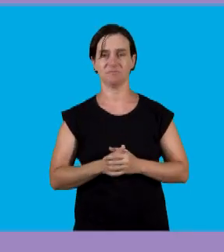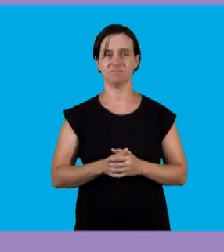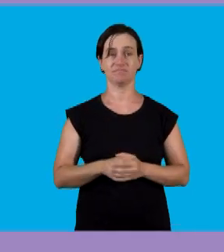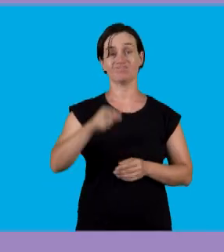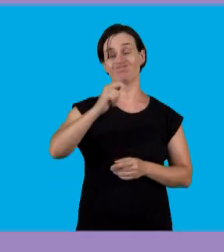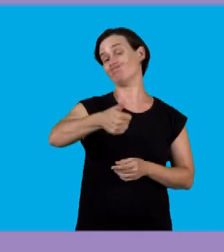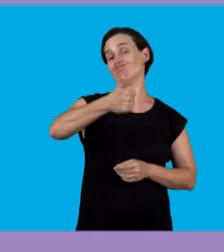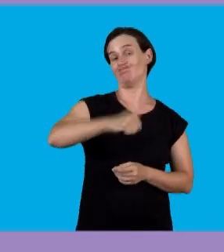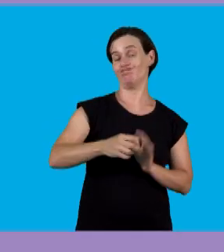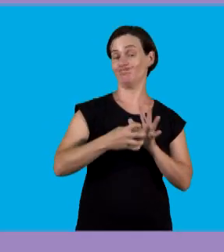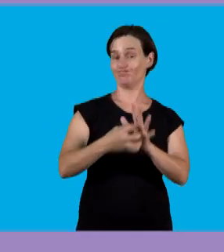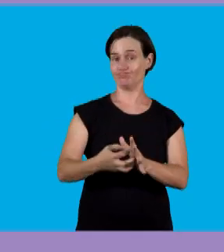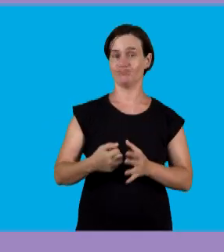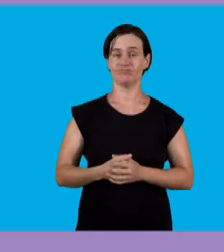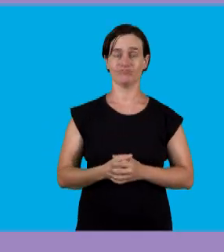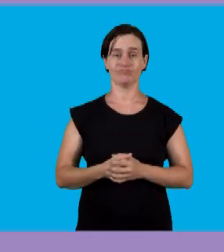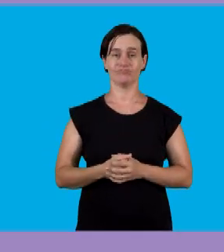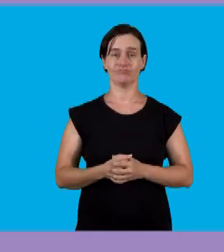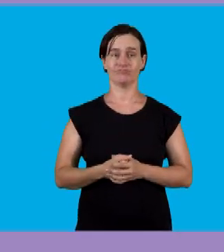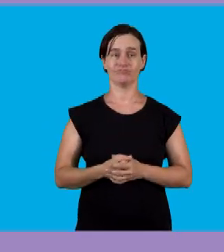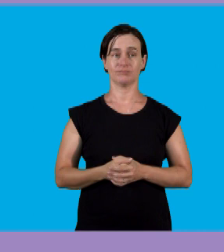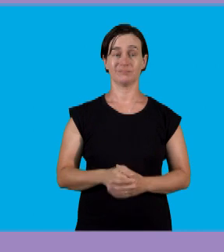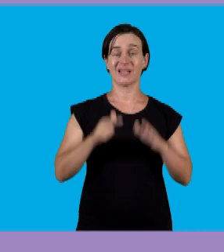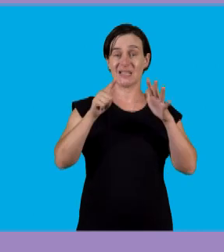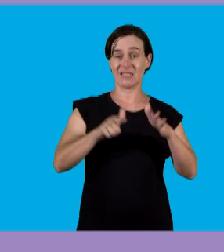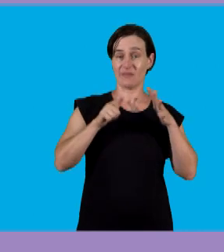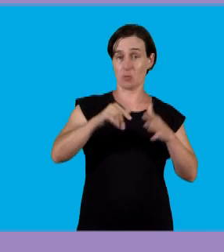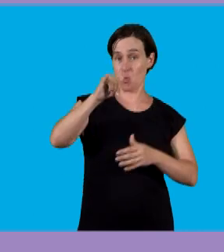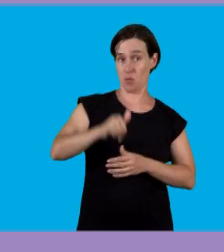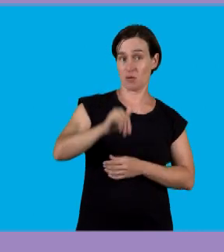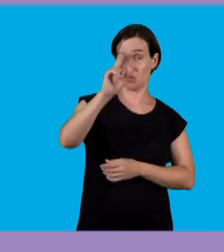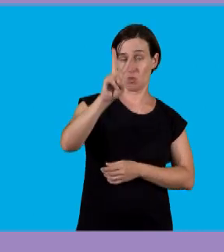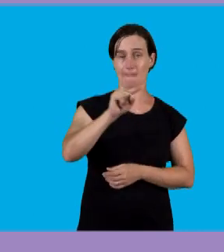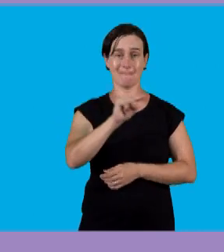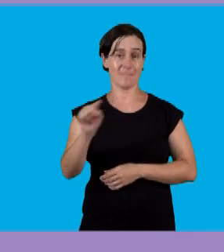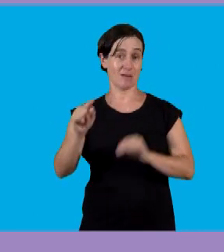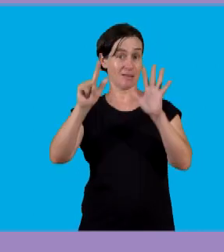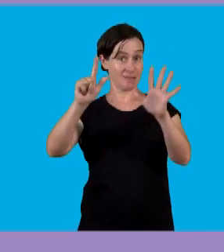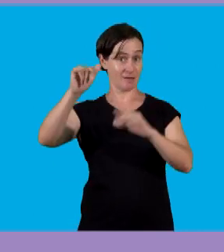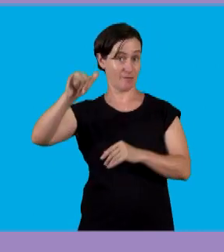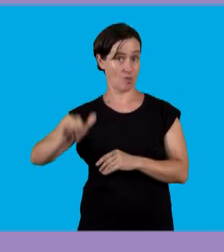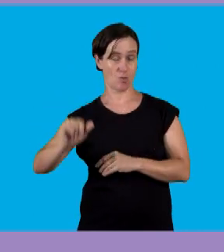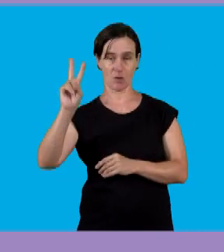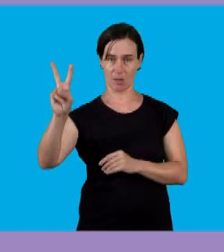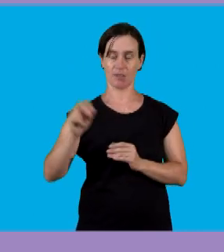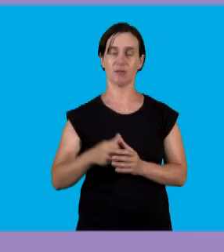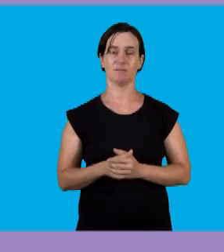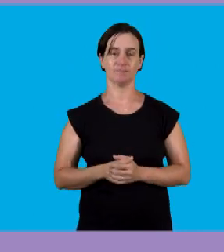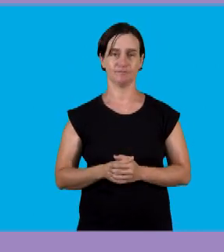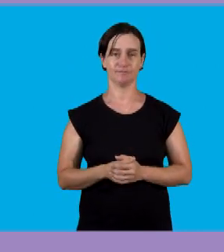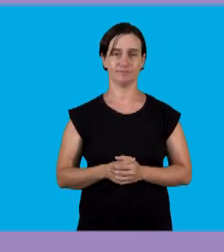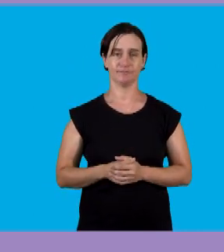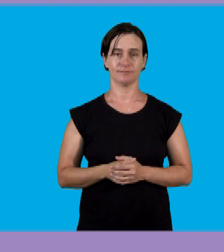to the next one. We have the 17y squared minus